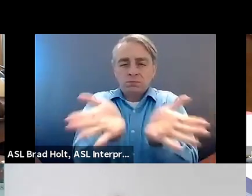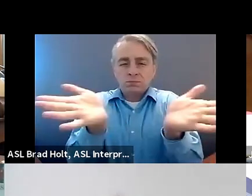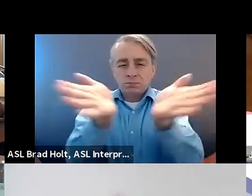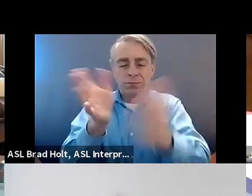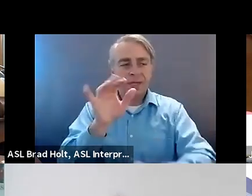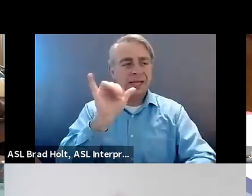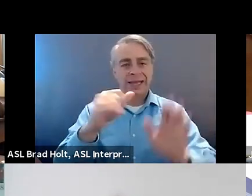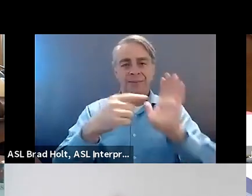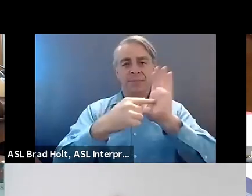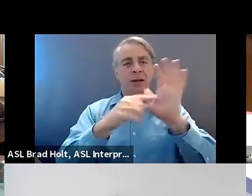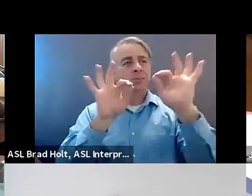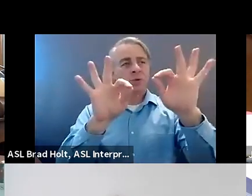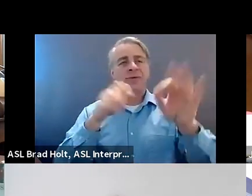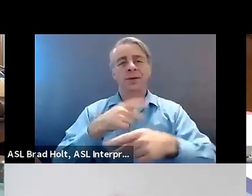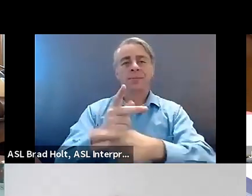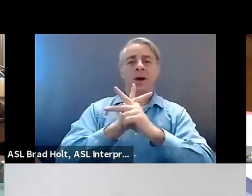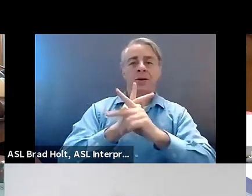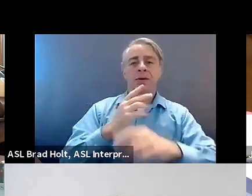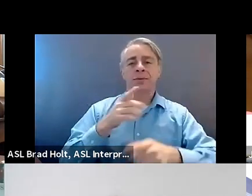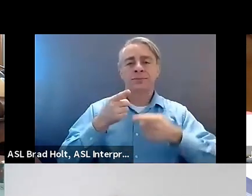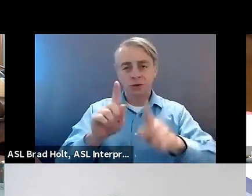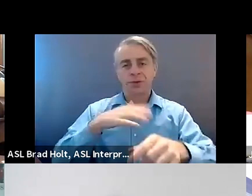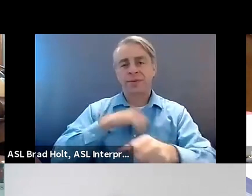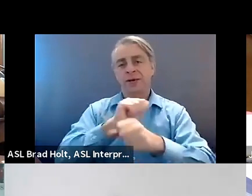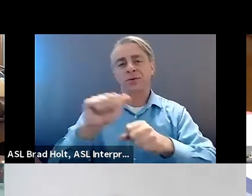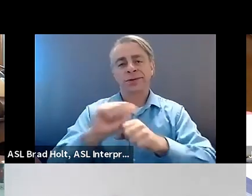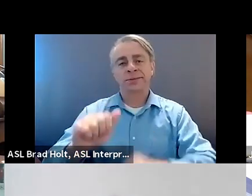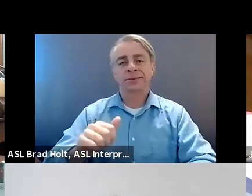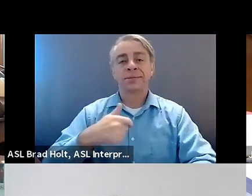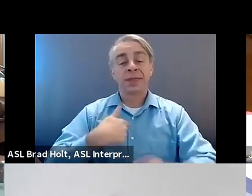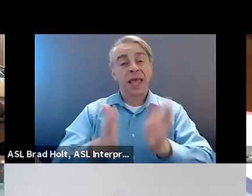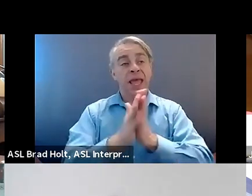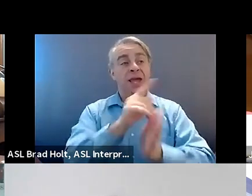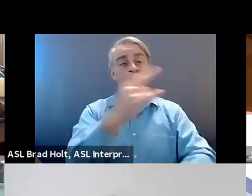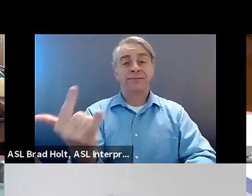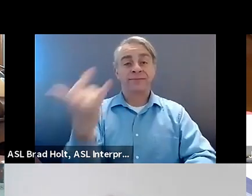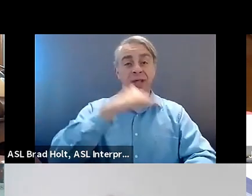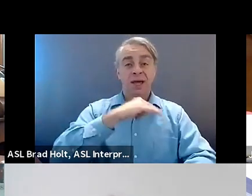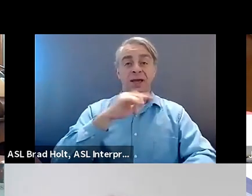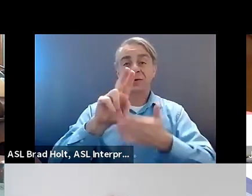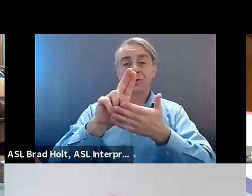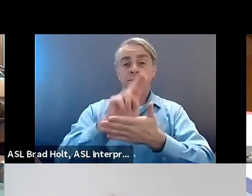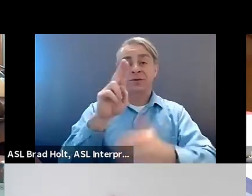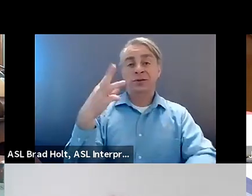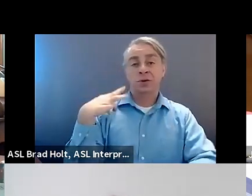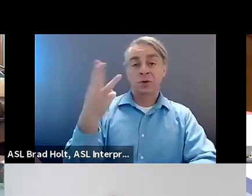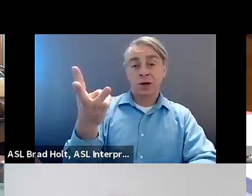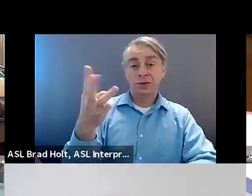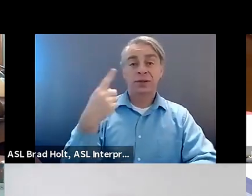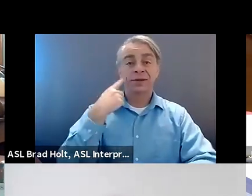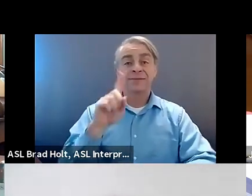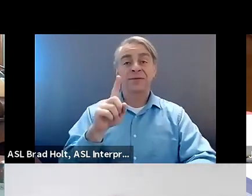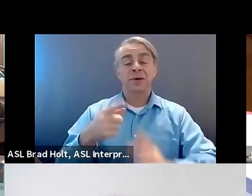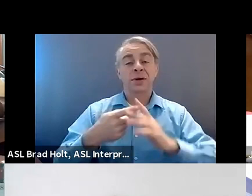career. When I asked you to come to the University of Washington to give the inaugural lecture to open the Center